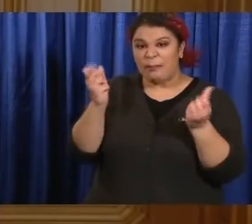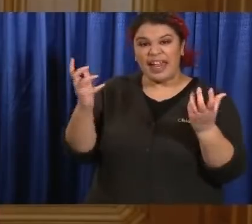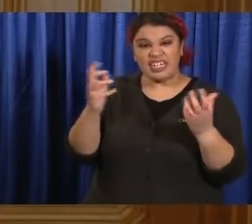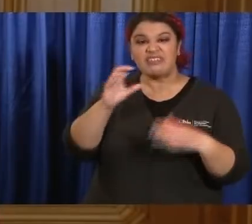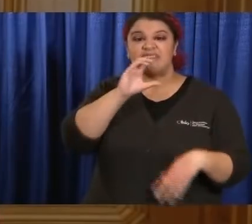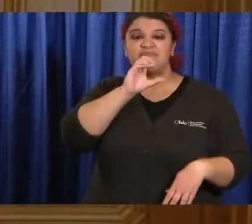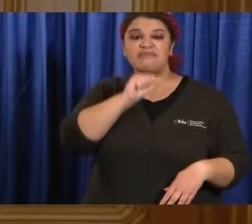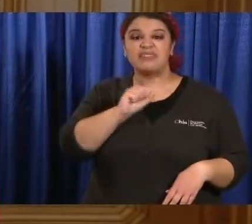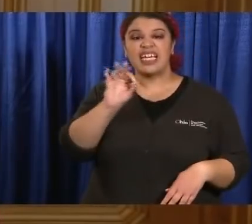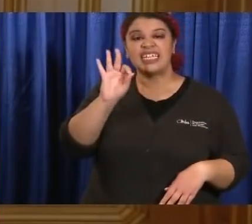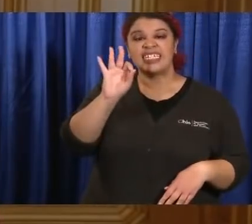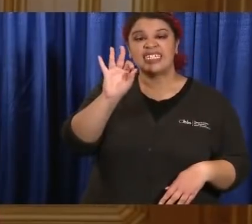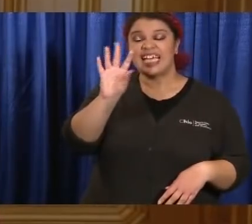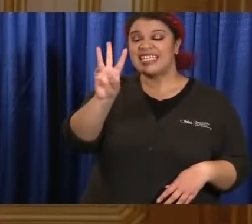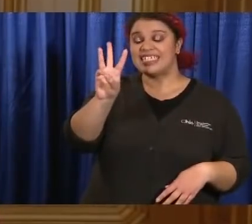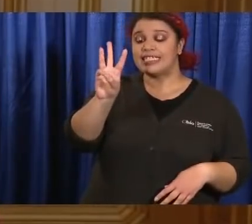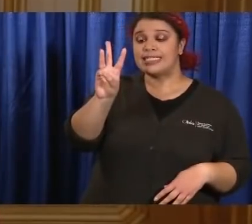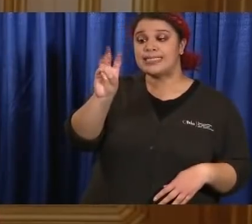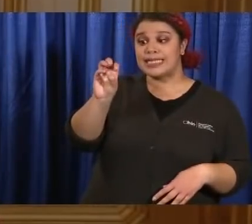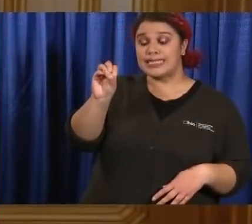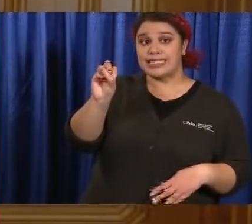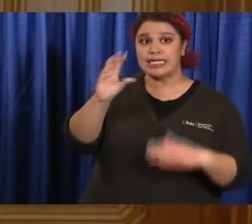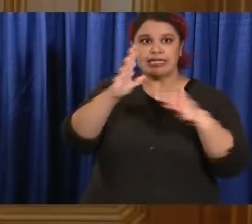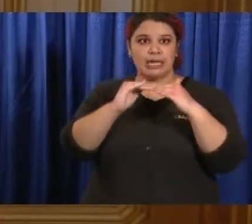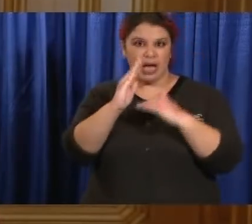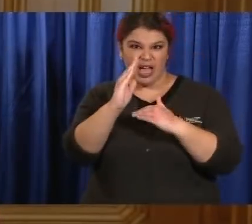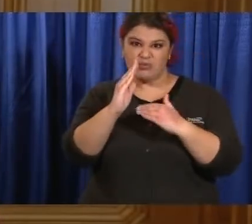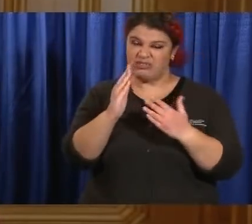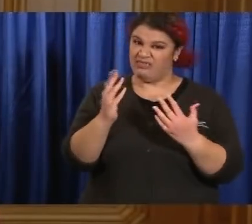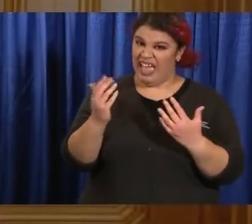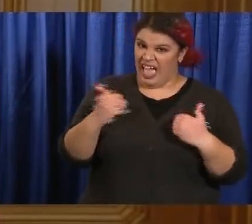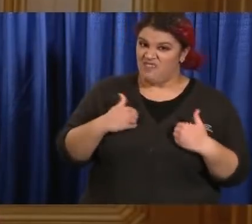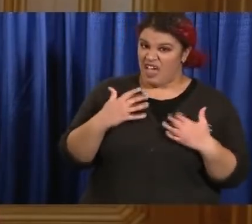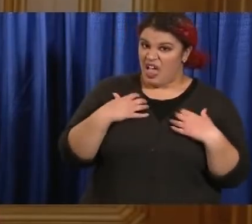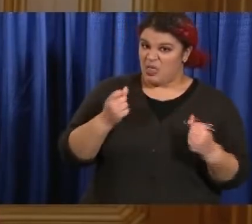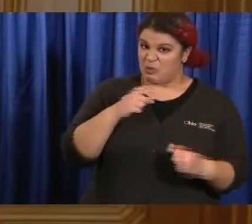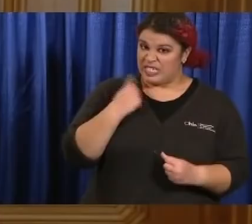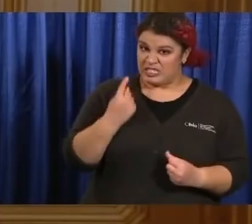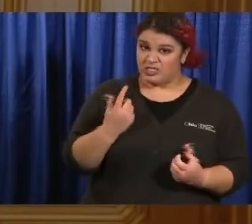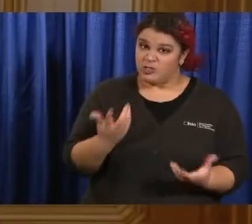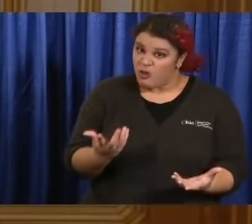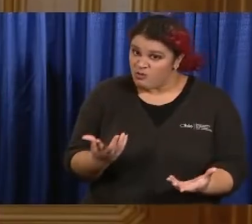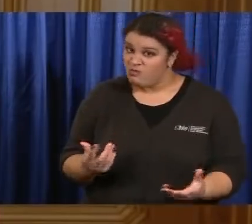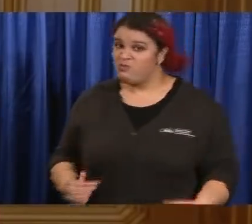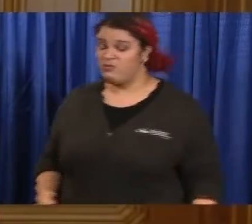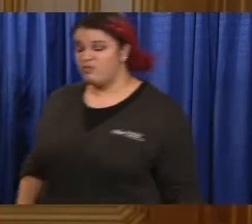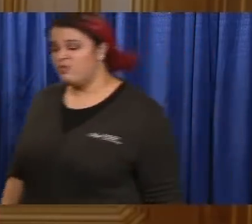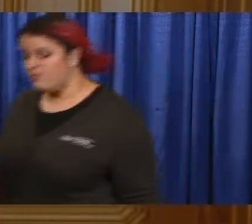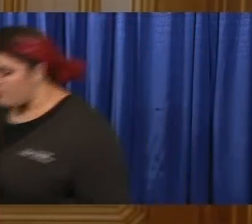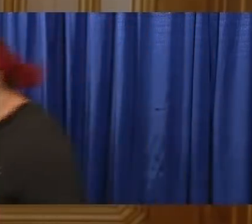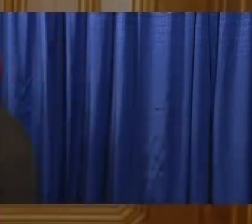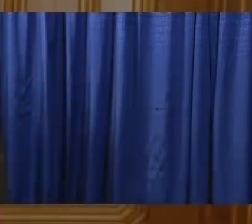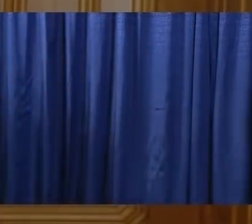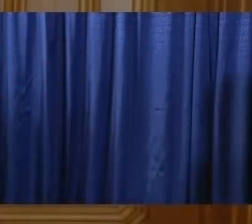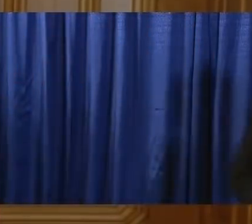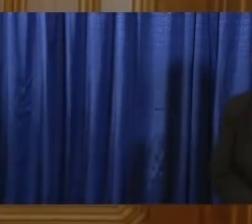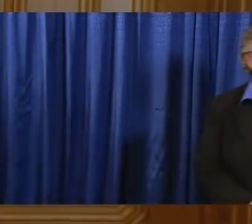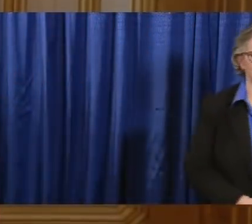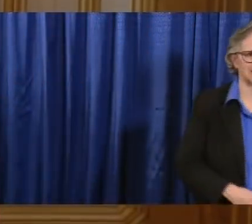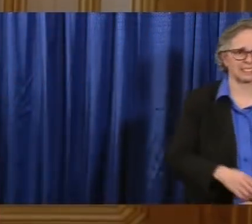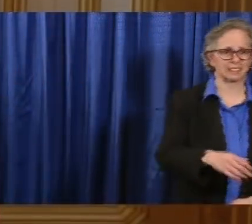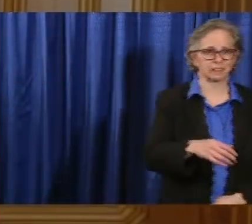such services. Well, I certainly wouldn't rule that out. That's something I would ask our team to look at and to look